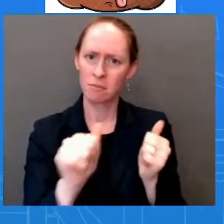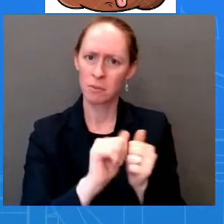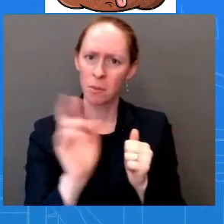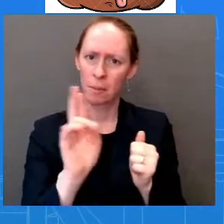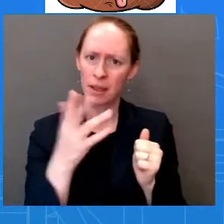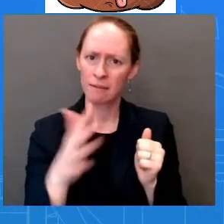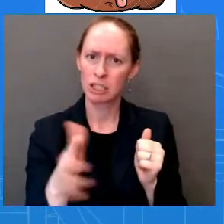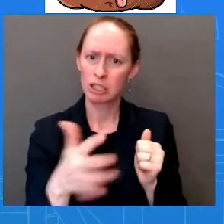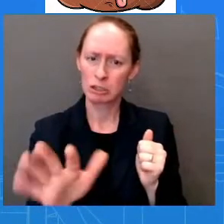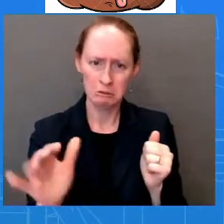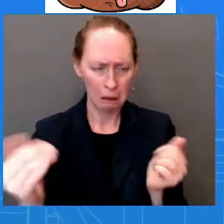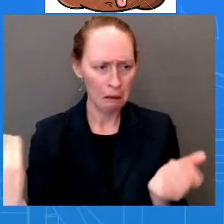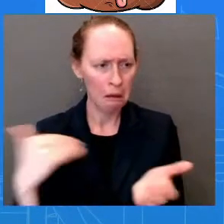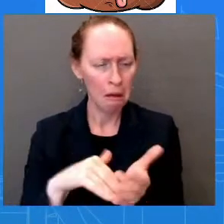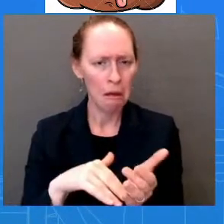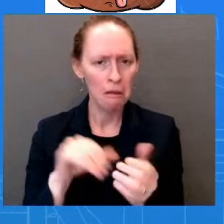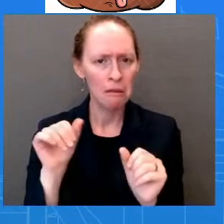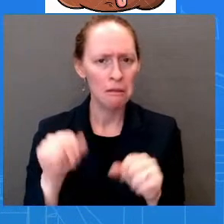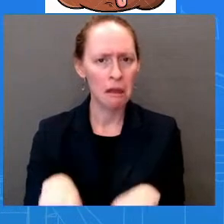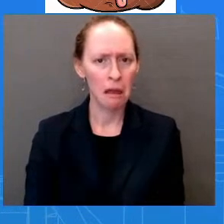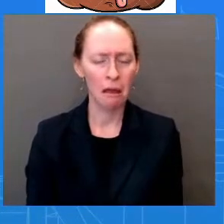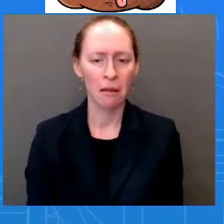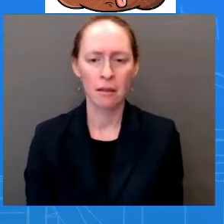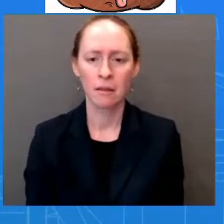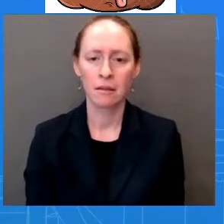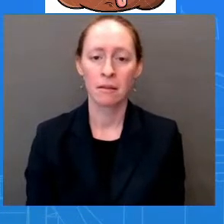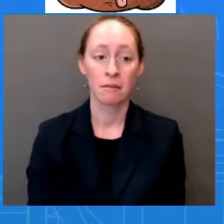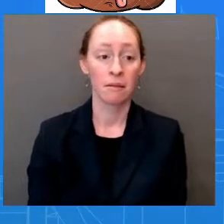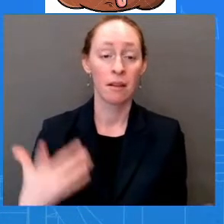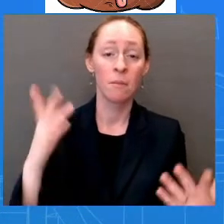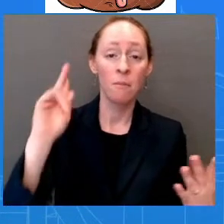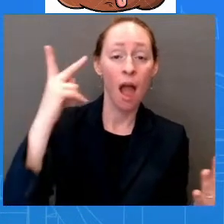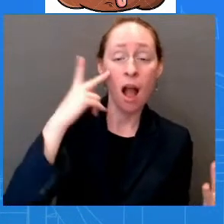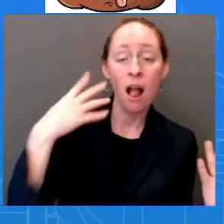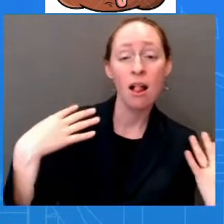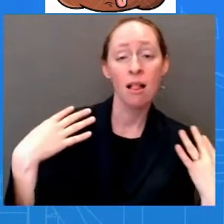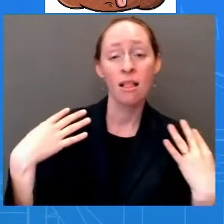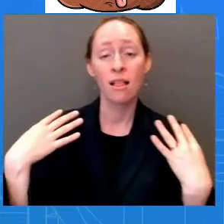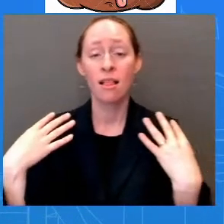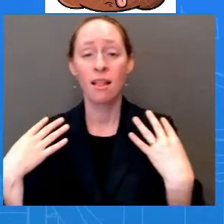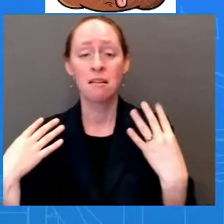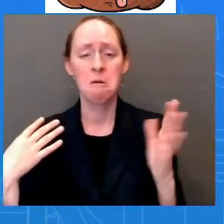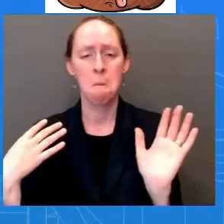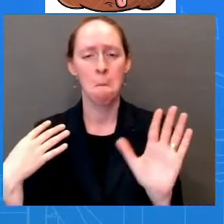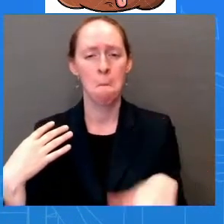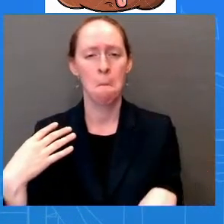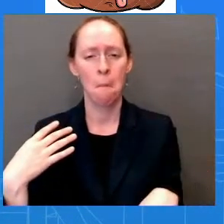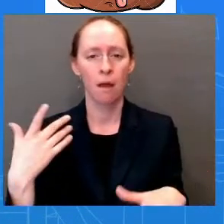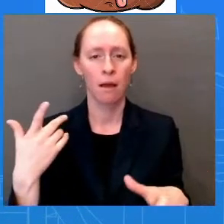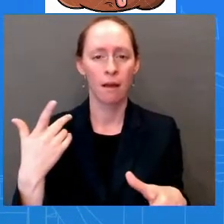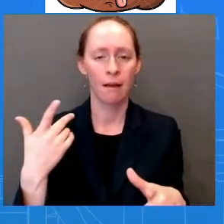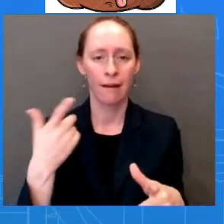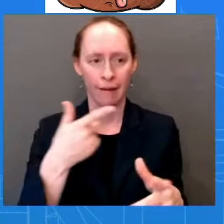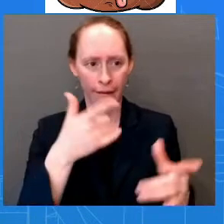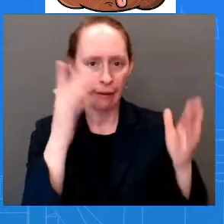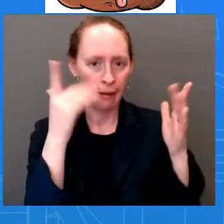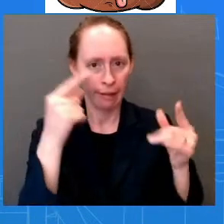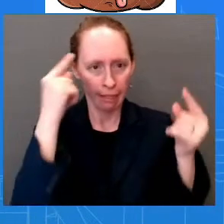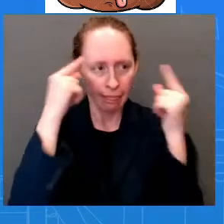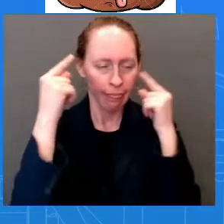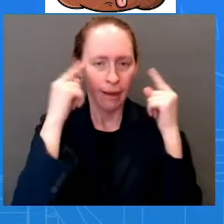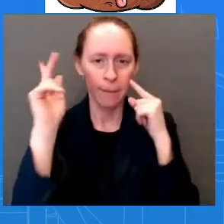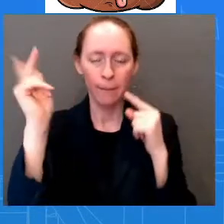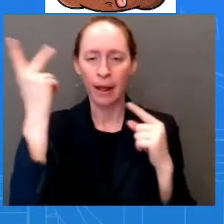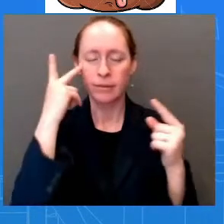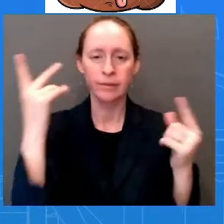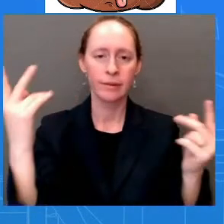doing political stunts and making this about politics, why don't Speaker McCarthy, soon to be Speaker